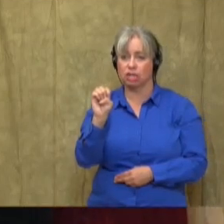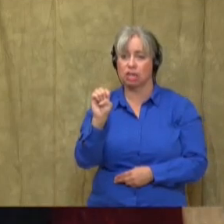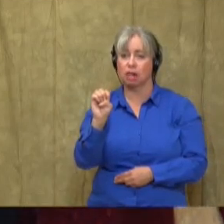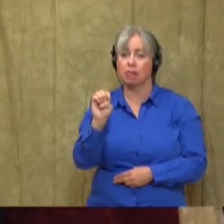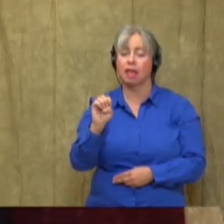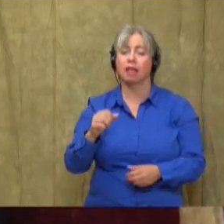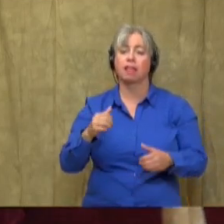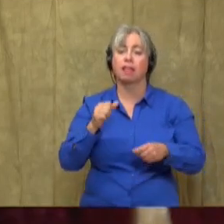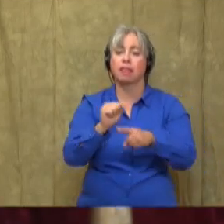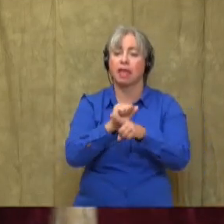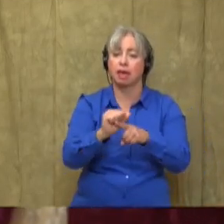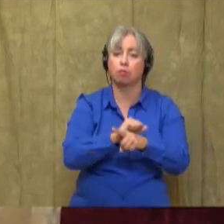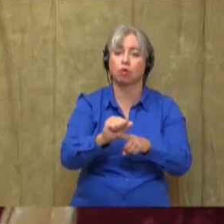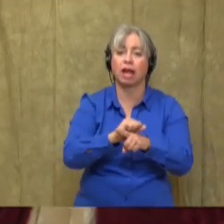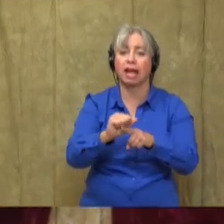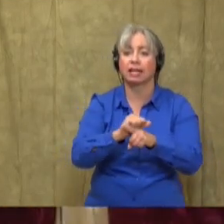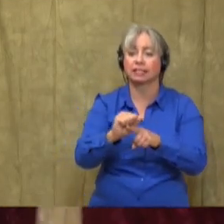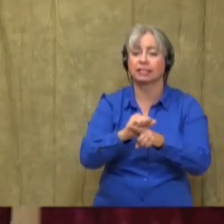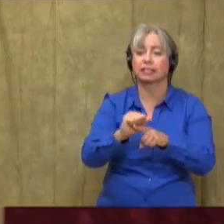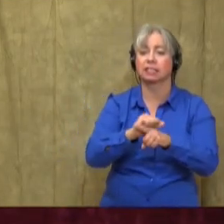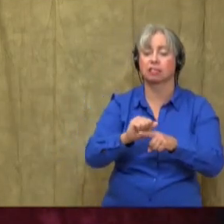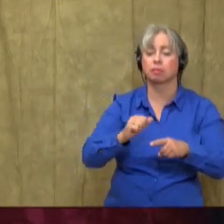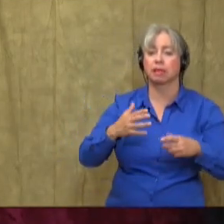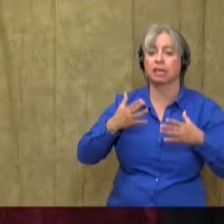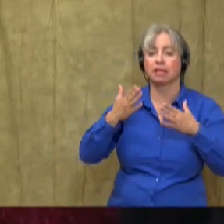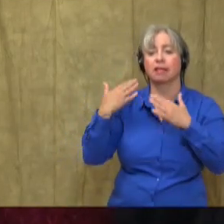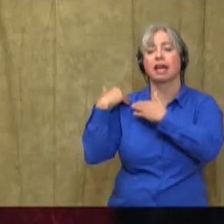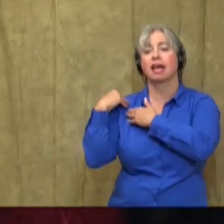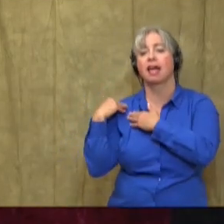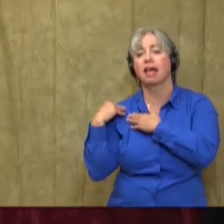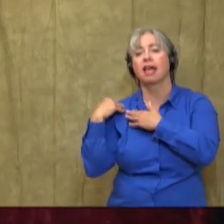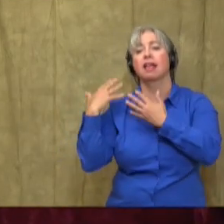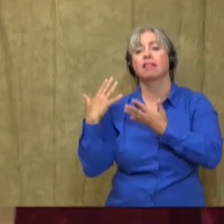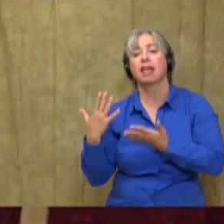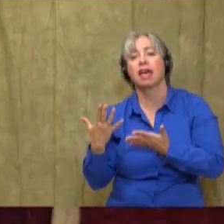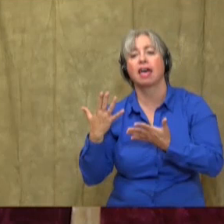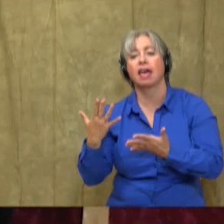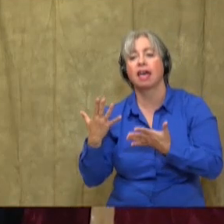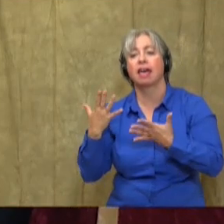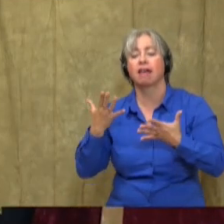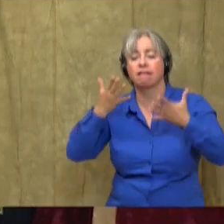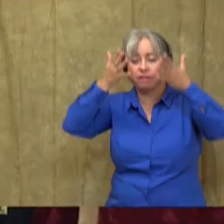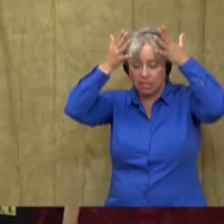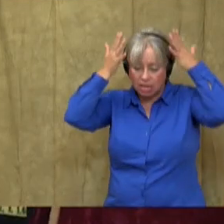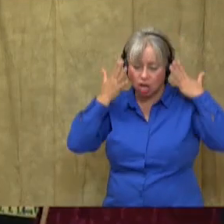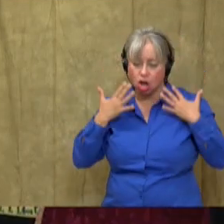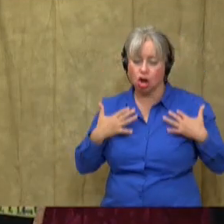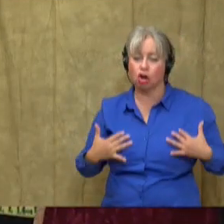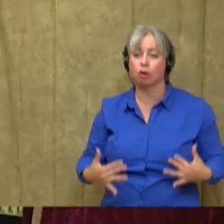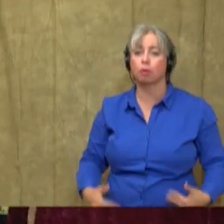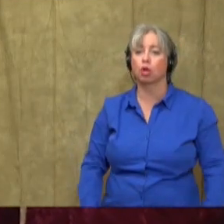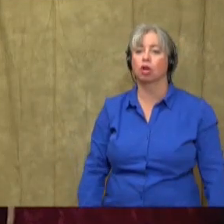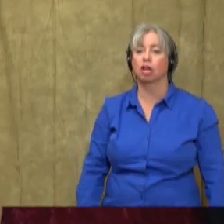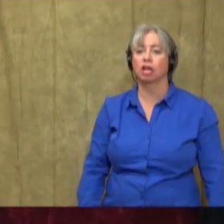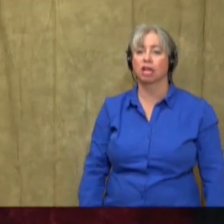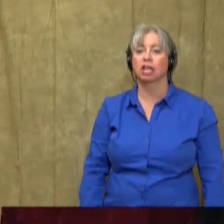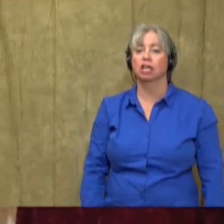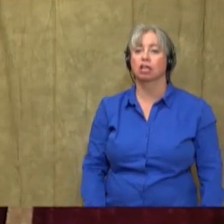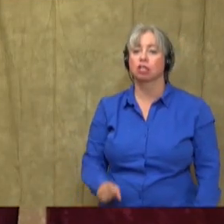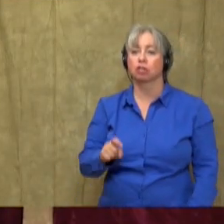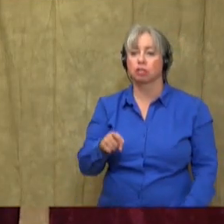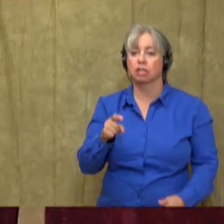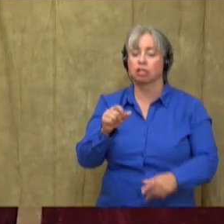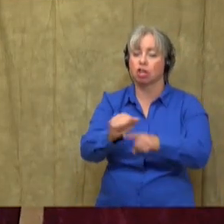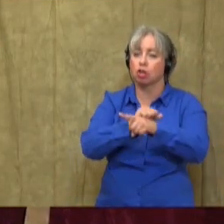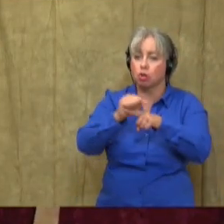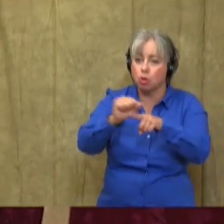heavy armor. The knight wanted you to be ready. When it was your turn to become a knight, that knight wanted you to be ready. So you learned